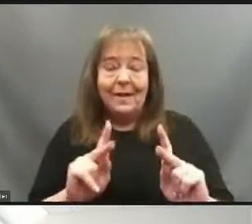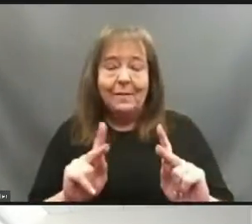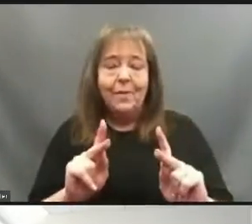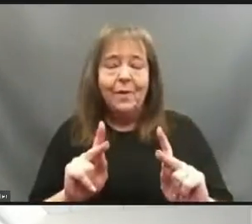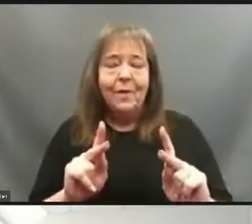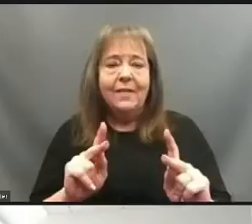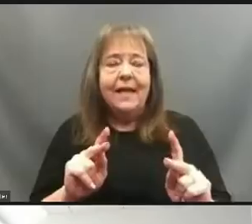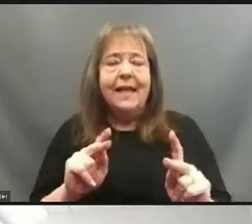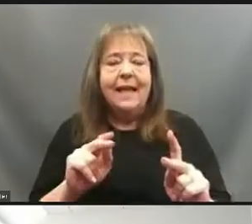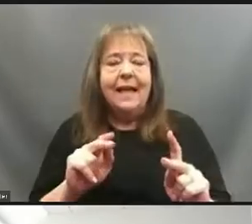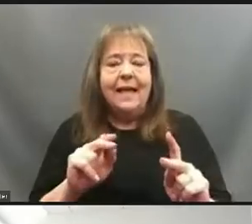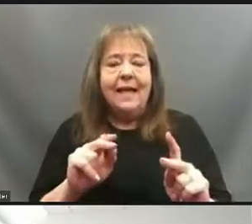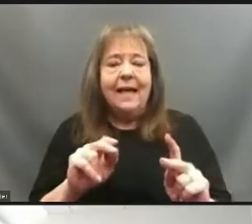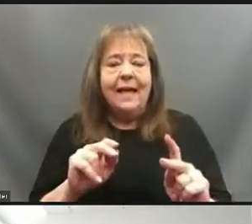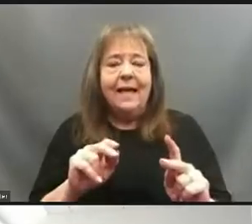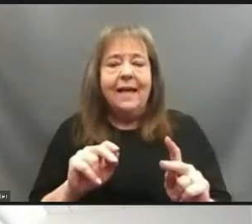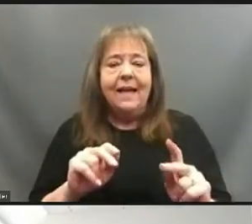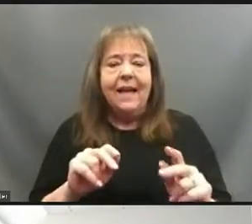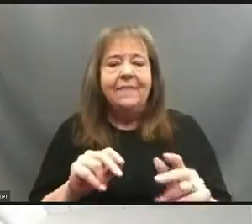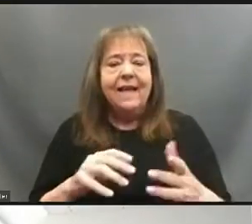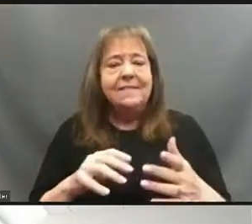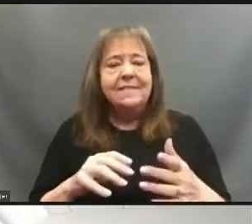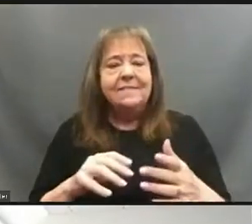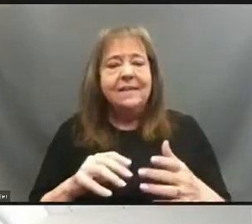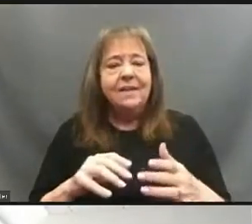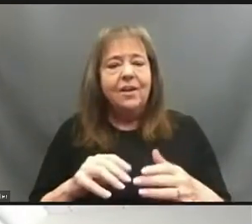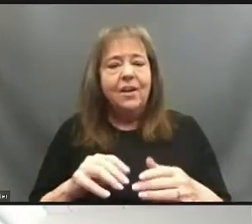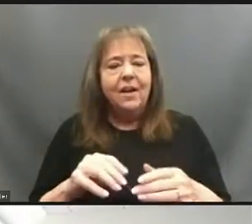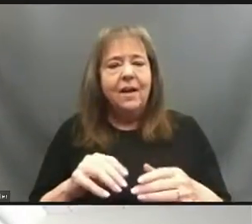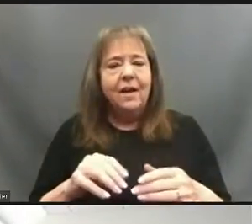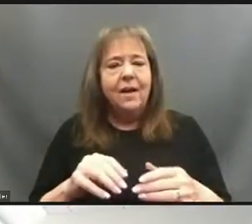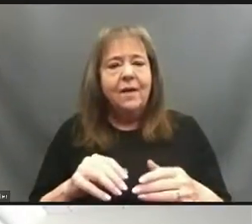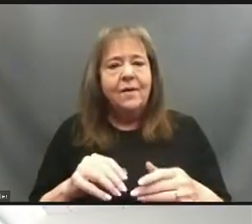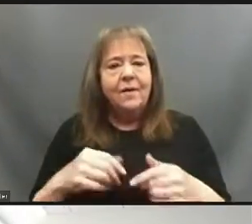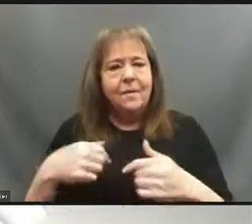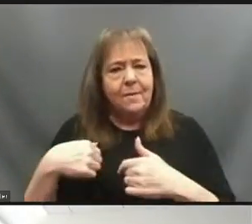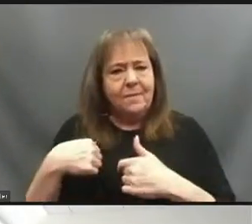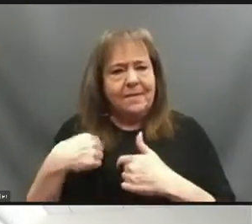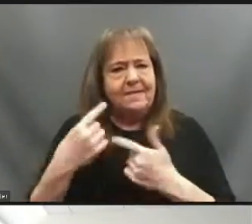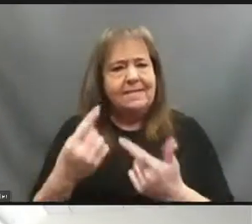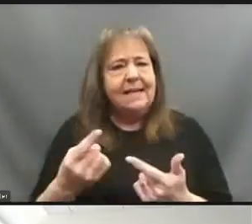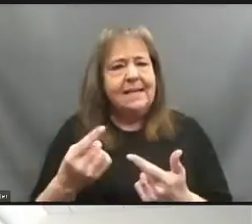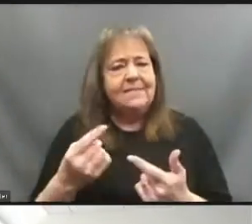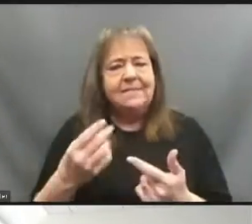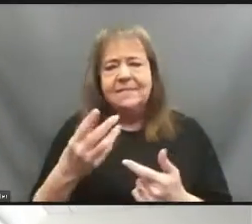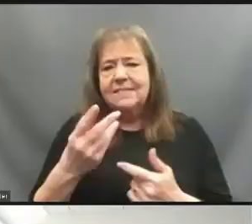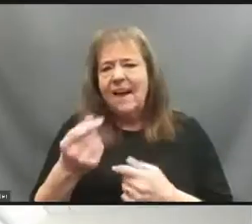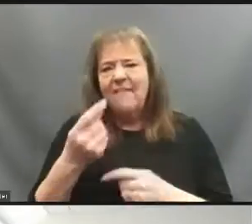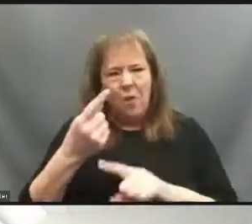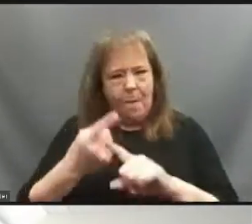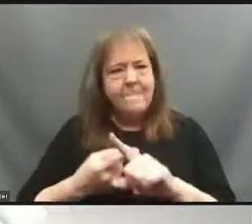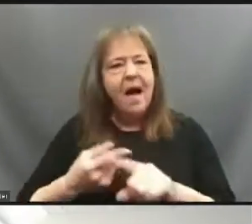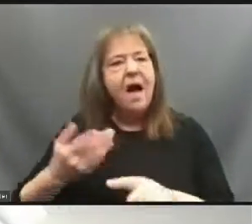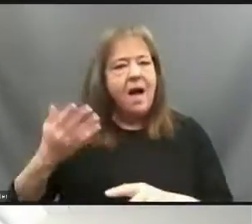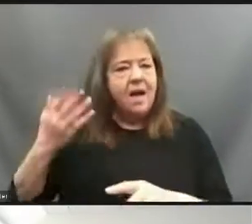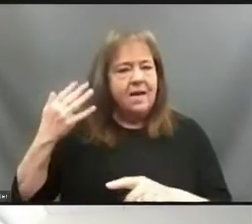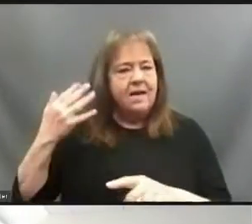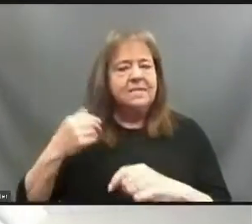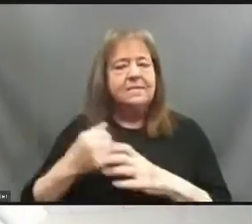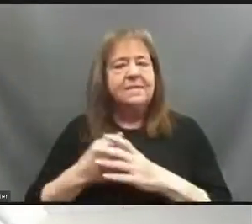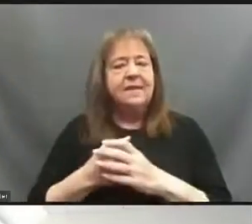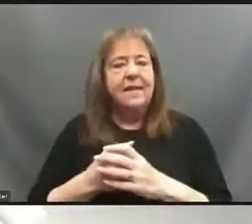that's more heavily loaded on the back end here over the past several months, where we really had